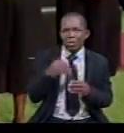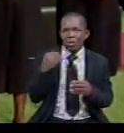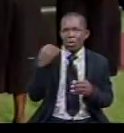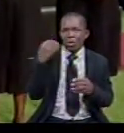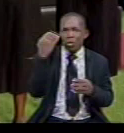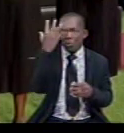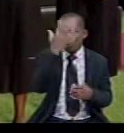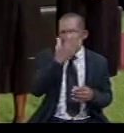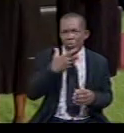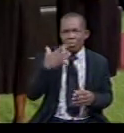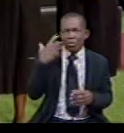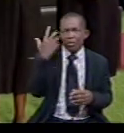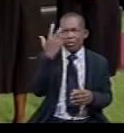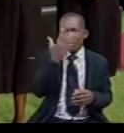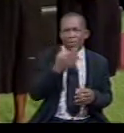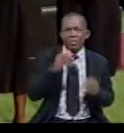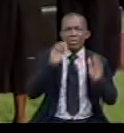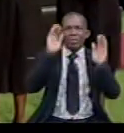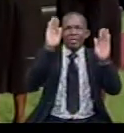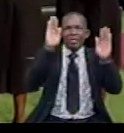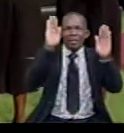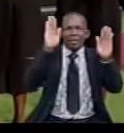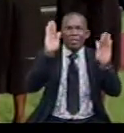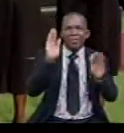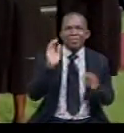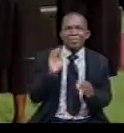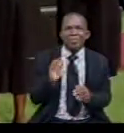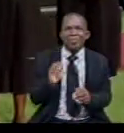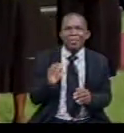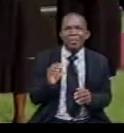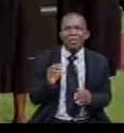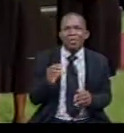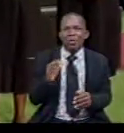awesome wonder